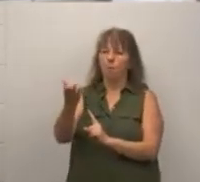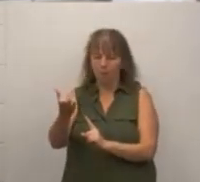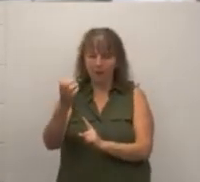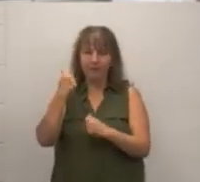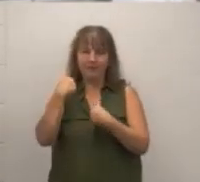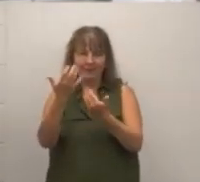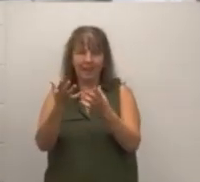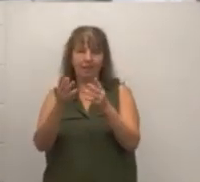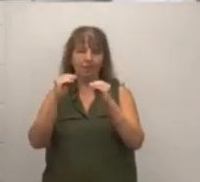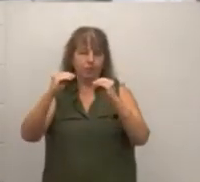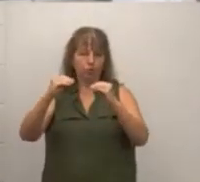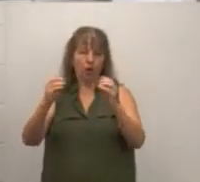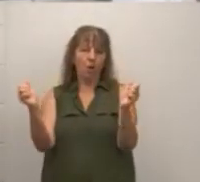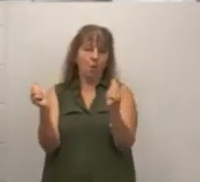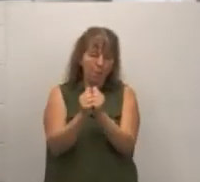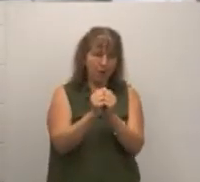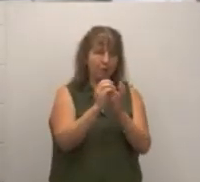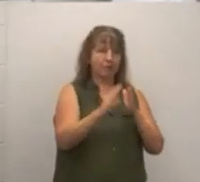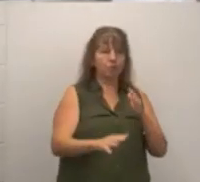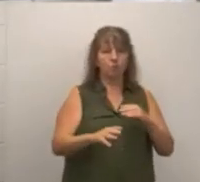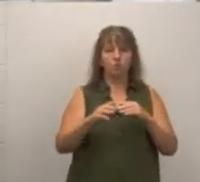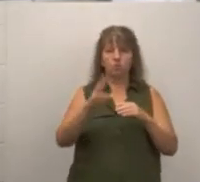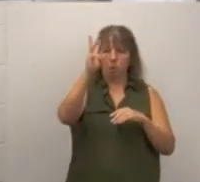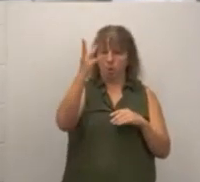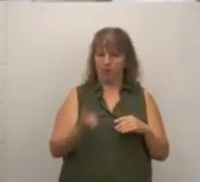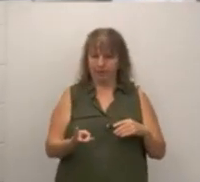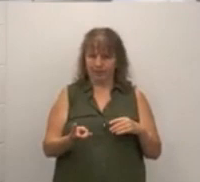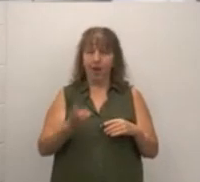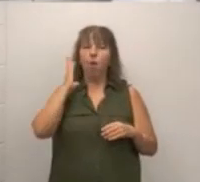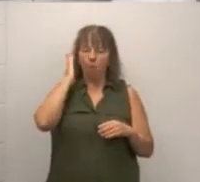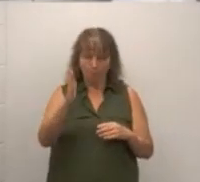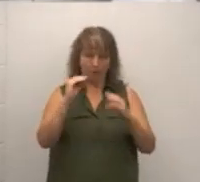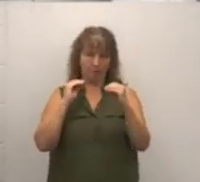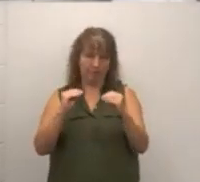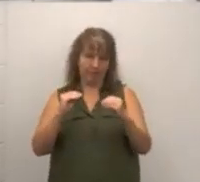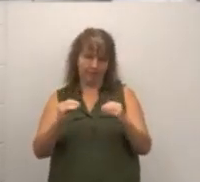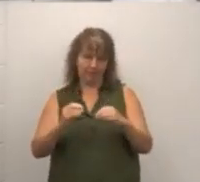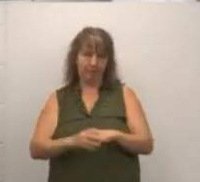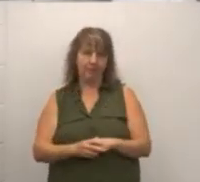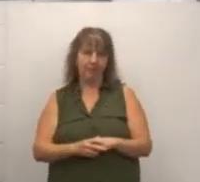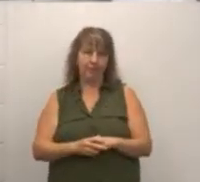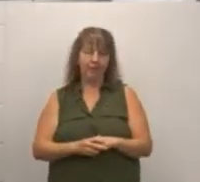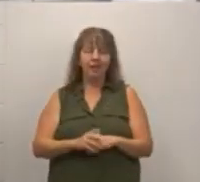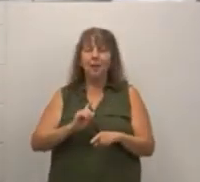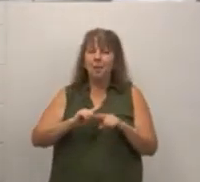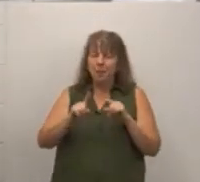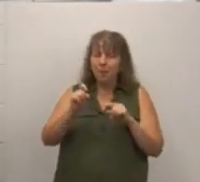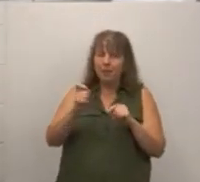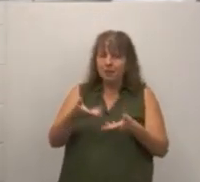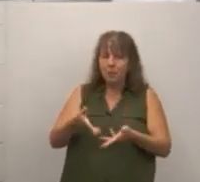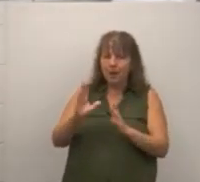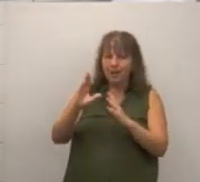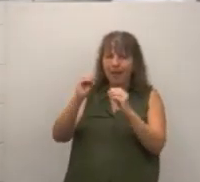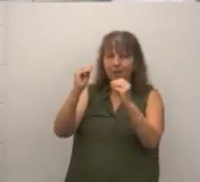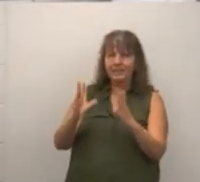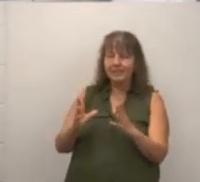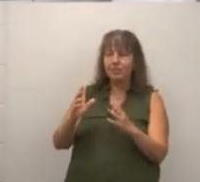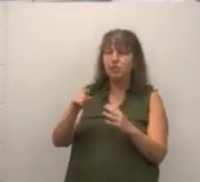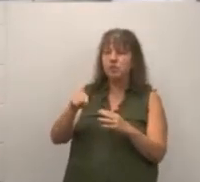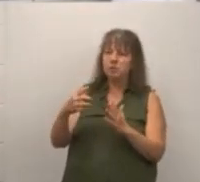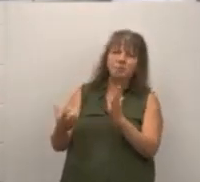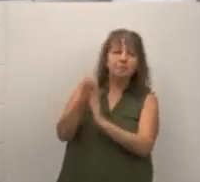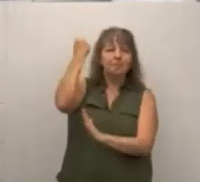instruction with all of their students on Wednesdays, but we need to allow our teachers to plan for the use of